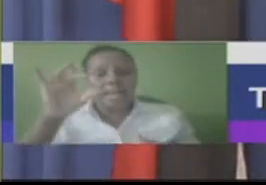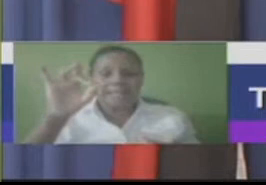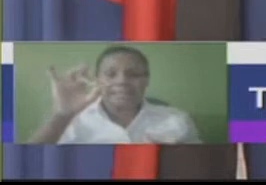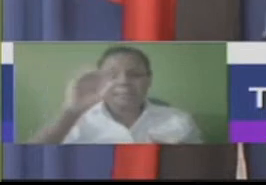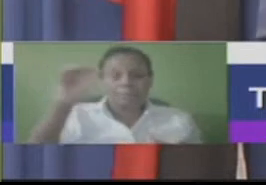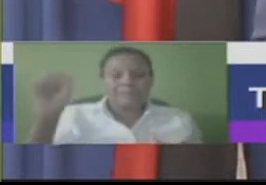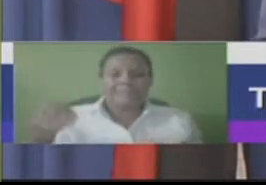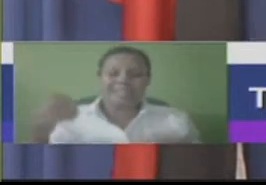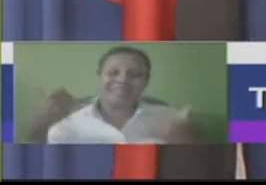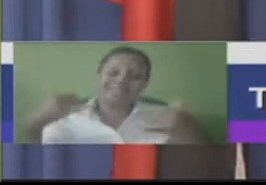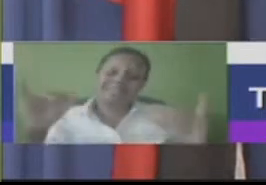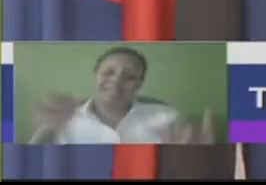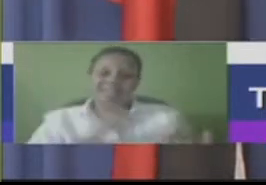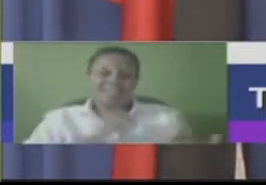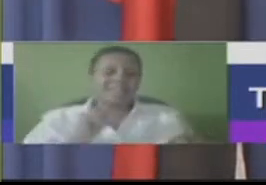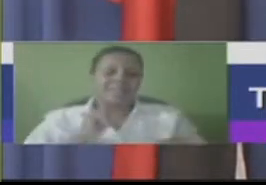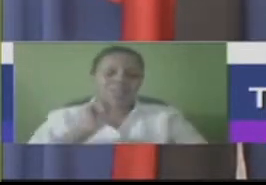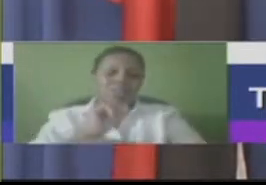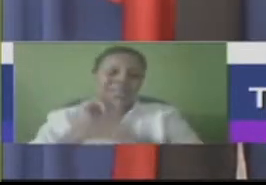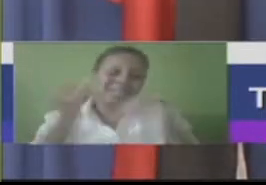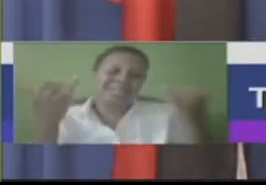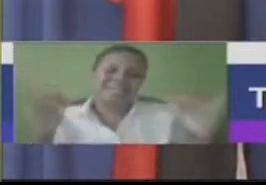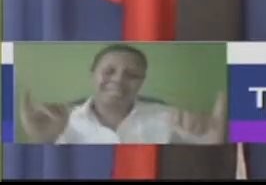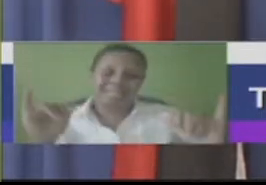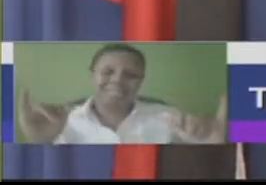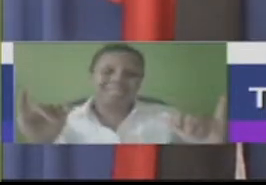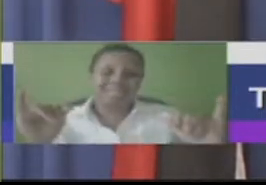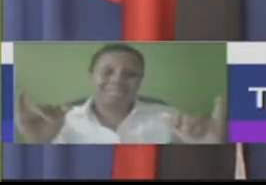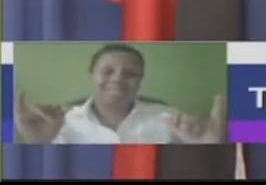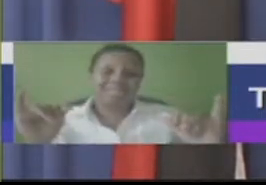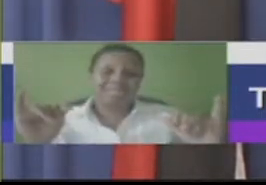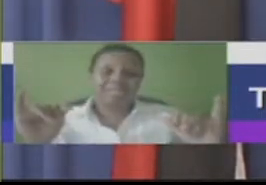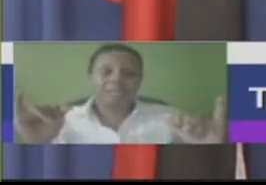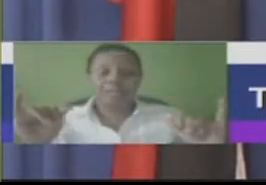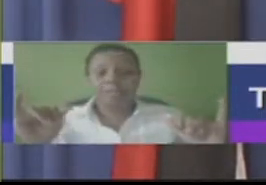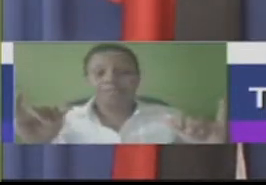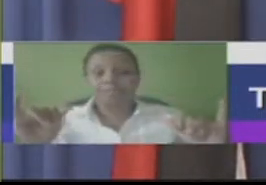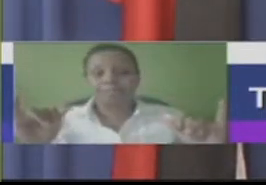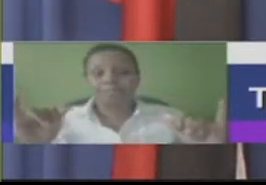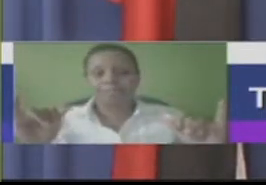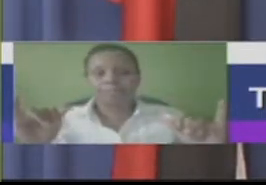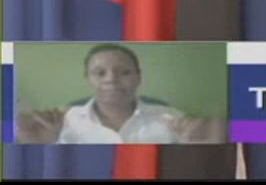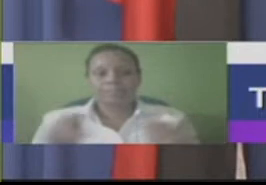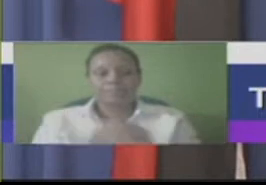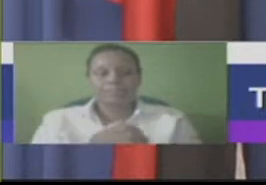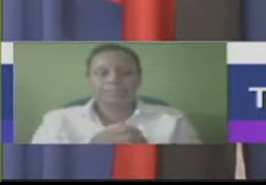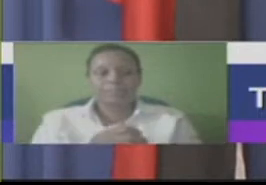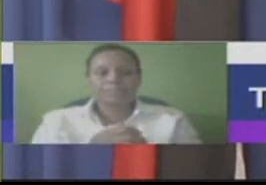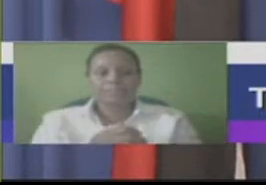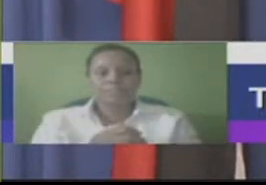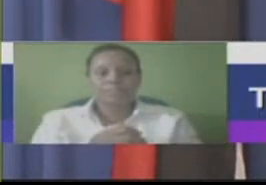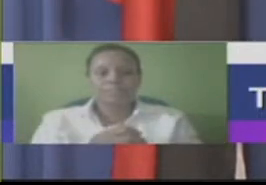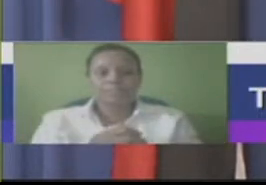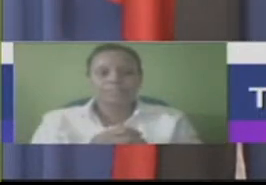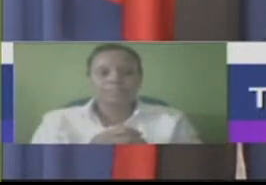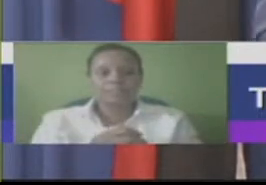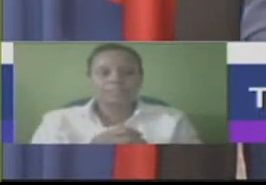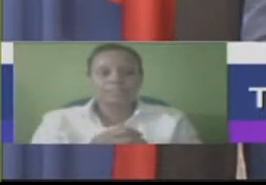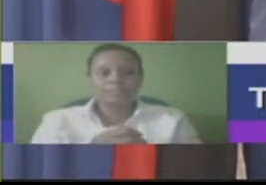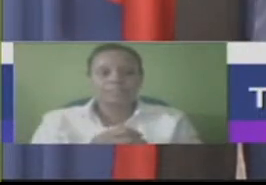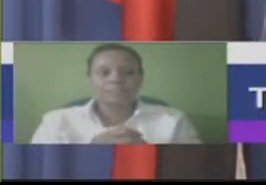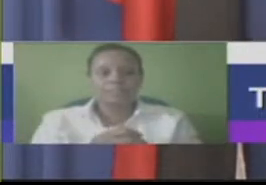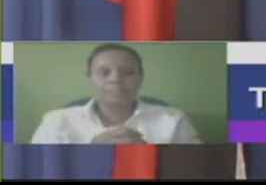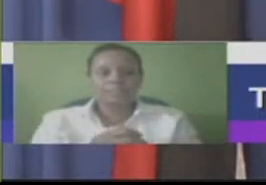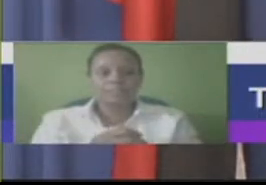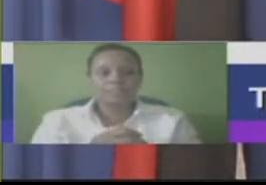that's a figure that I'm familiar with. So I know we focus on how empty the glass is, but how full it is also important. CAL will still